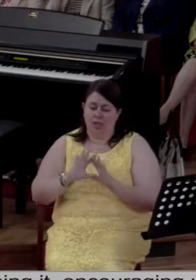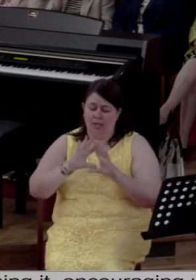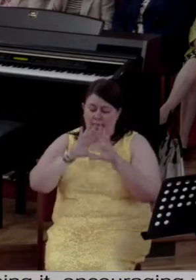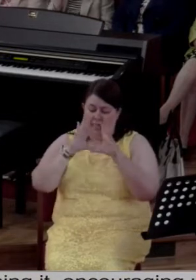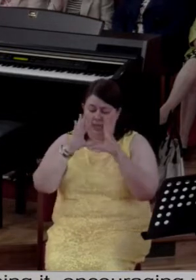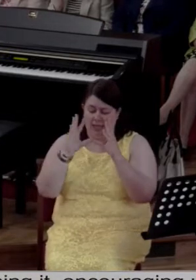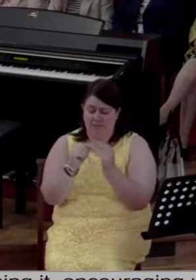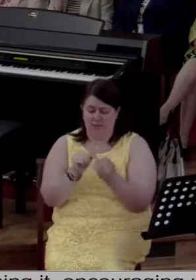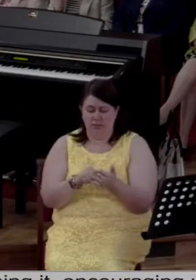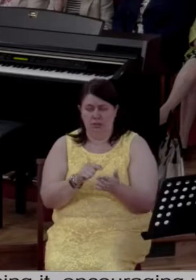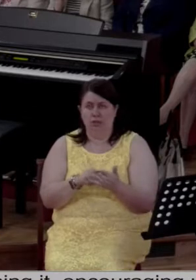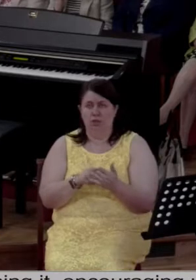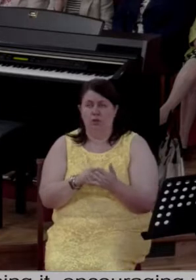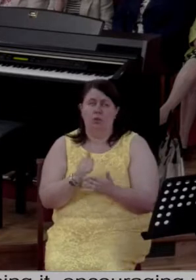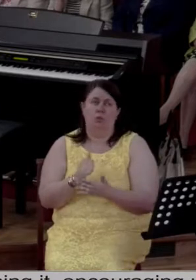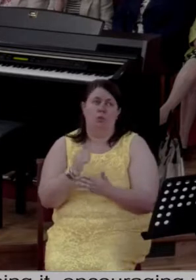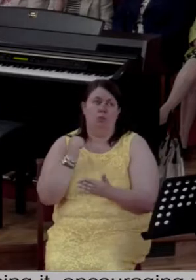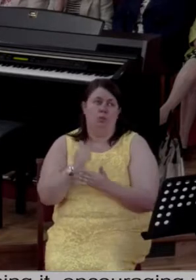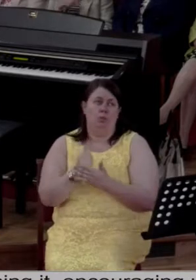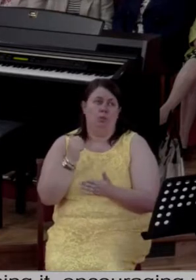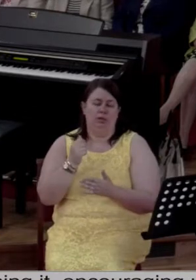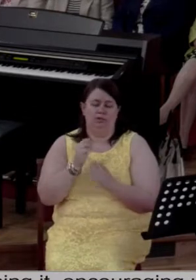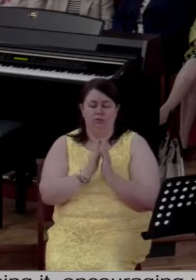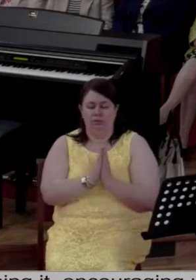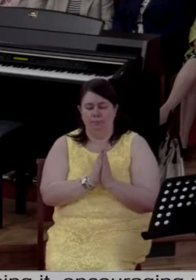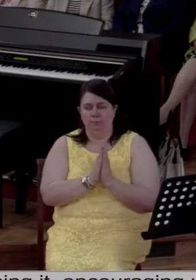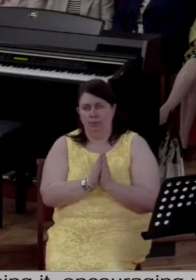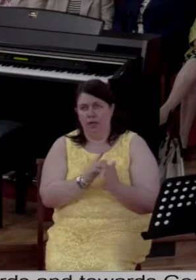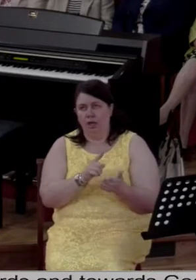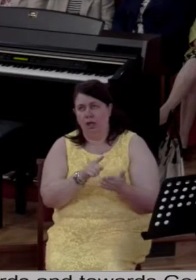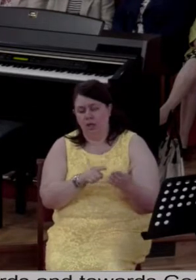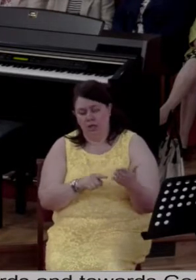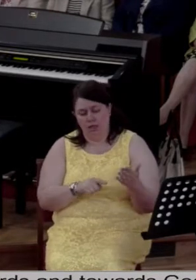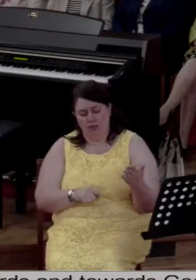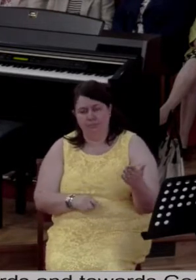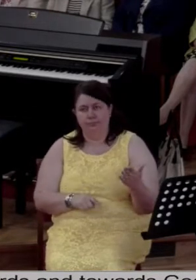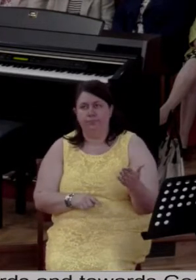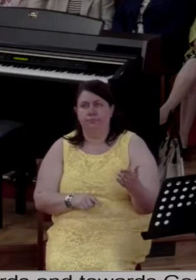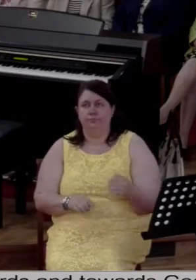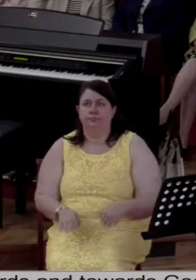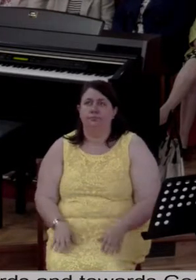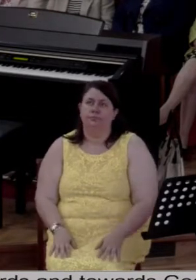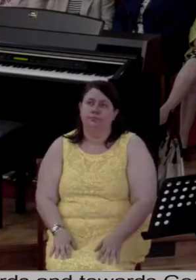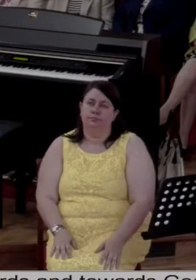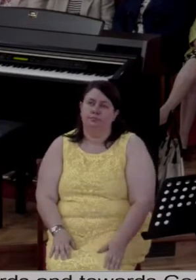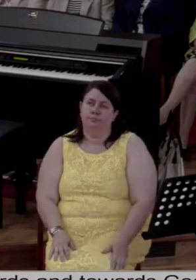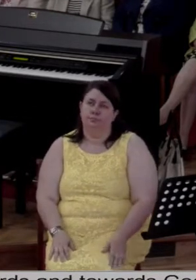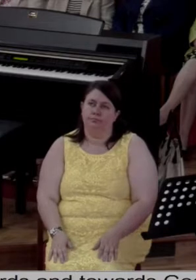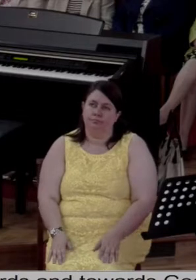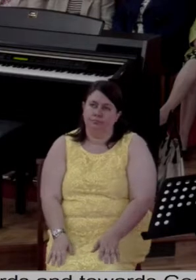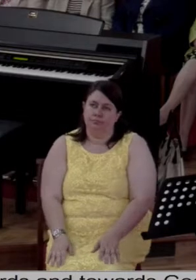this marvelous, marvelous, wonderful, amazing prayer.